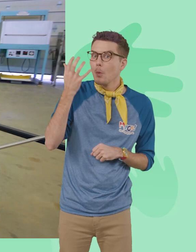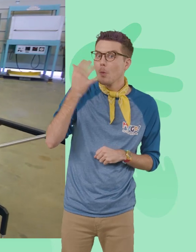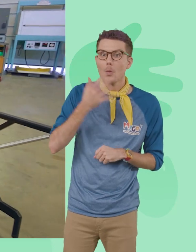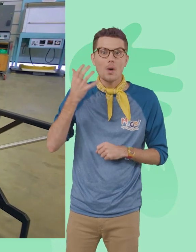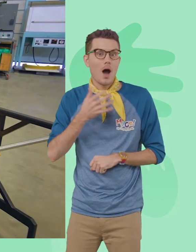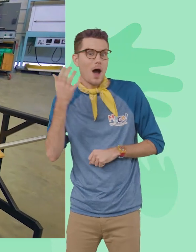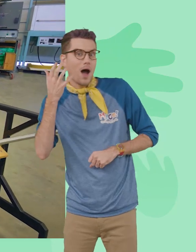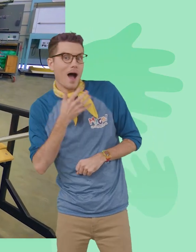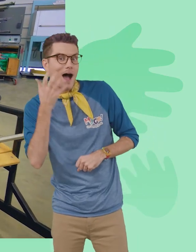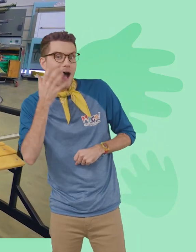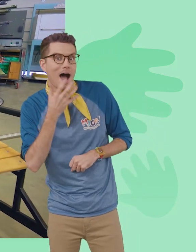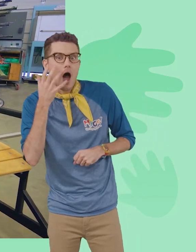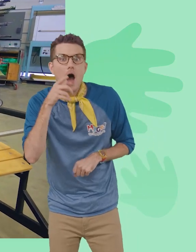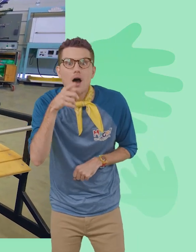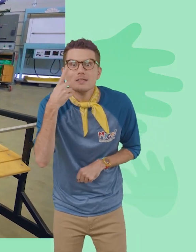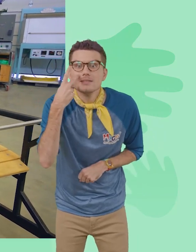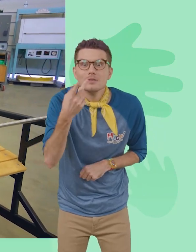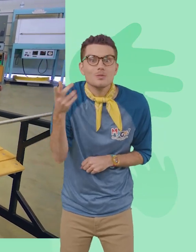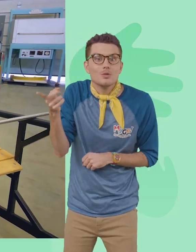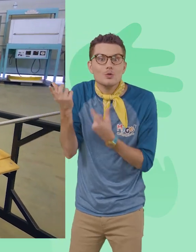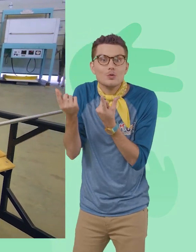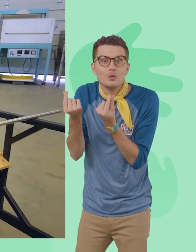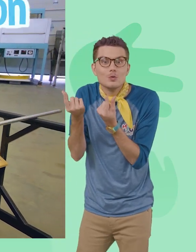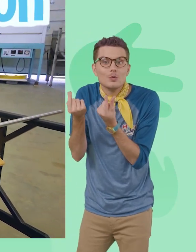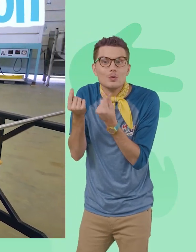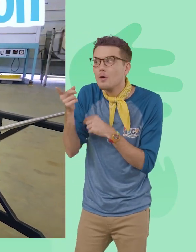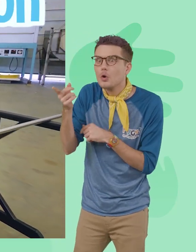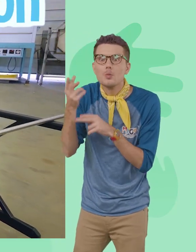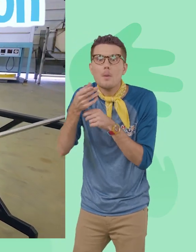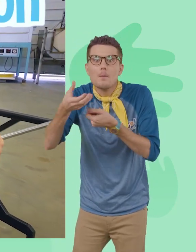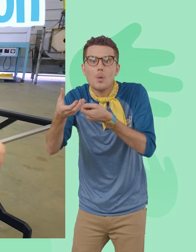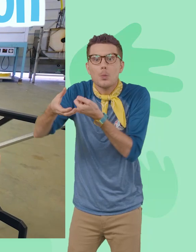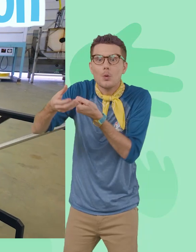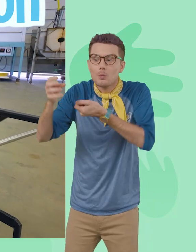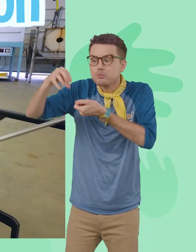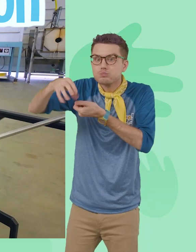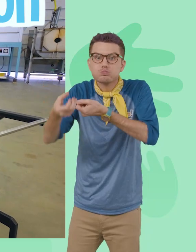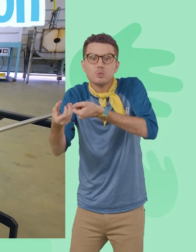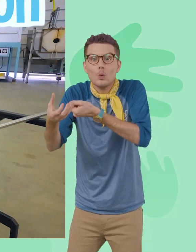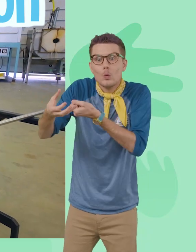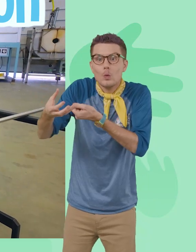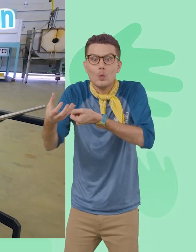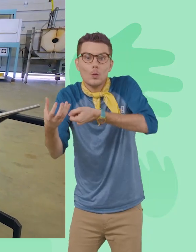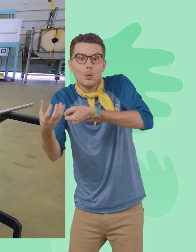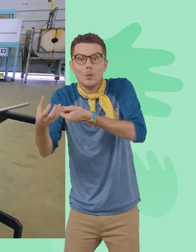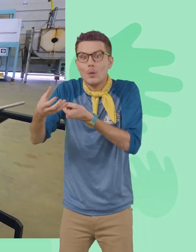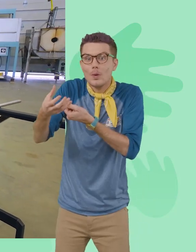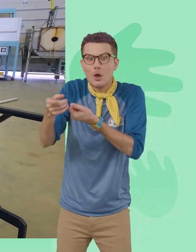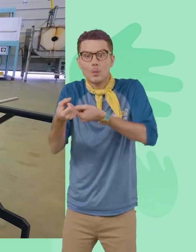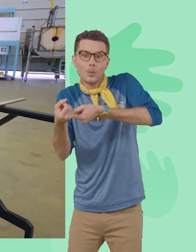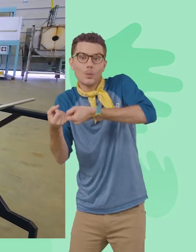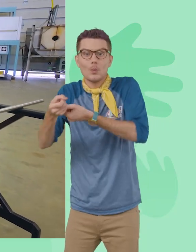Whoa. Do you see what she's doing? She's using that spoon looking device to roll it in and look at how